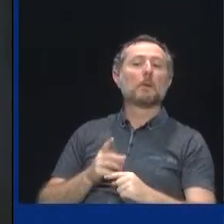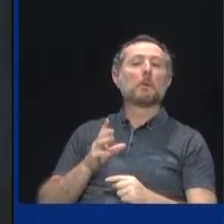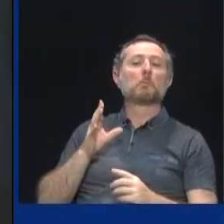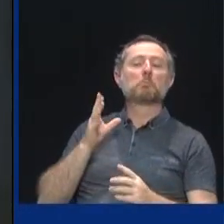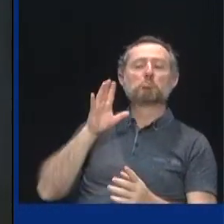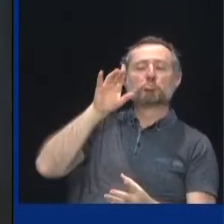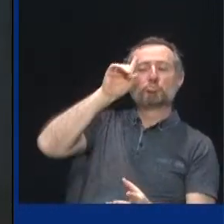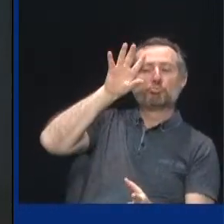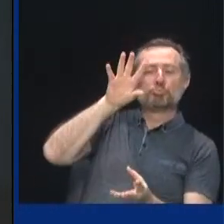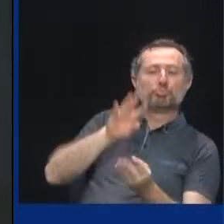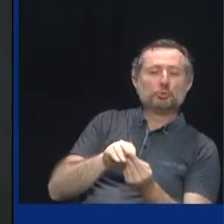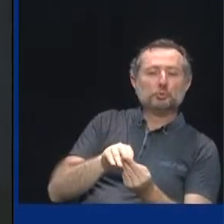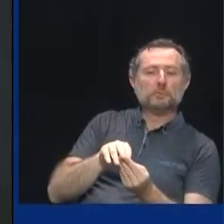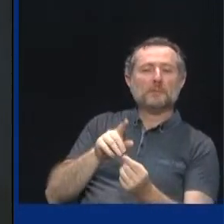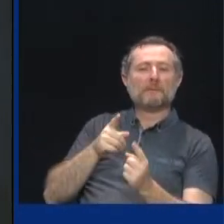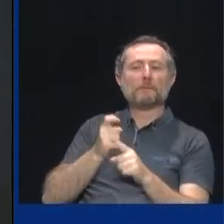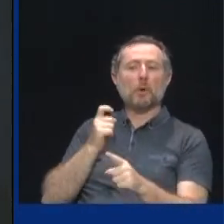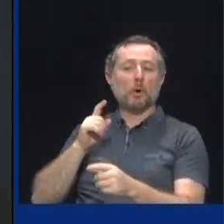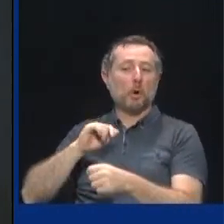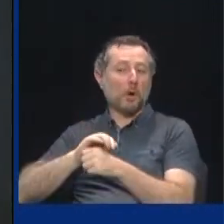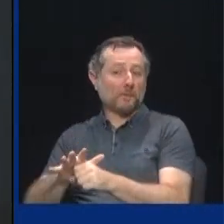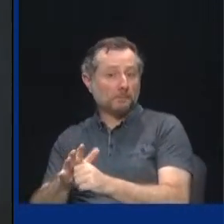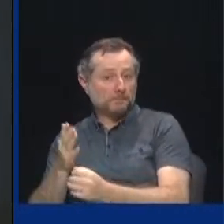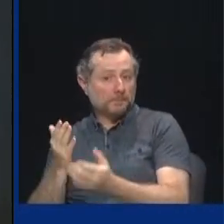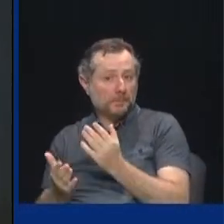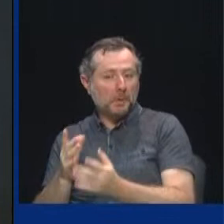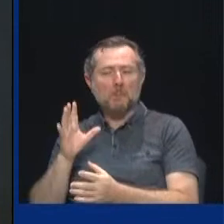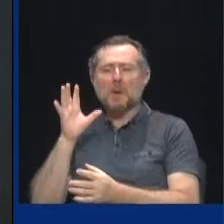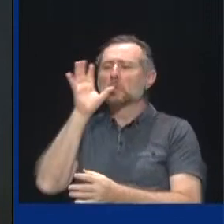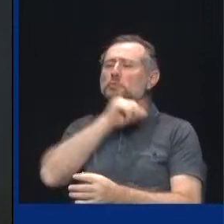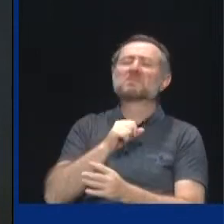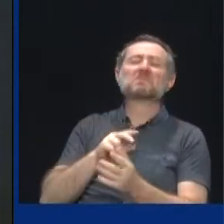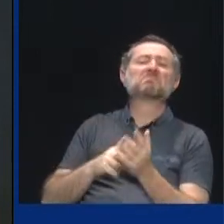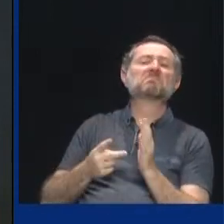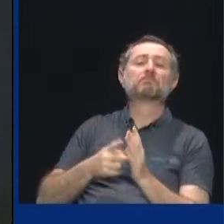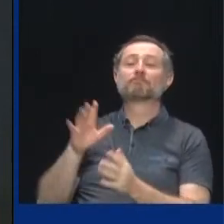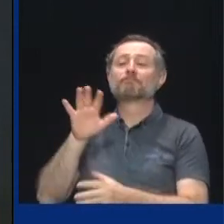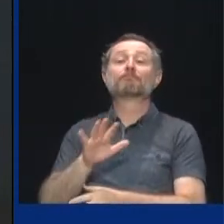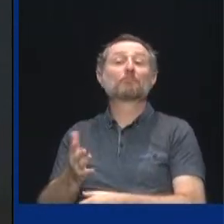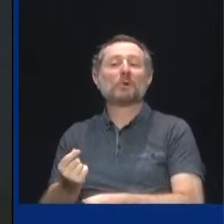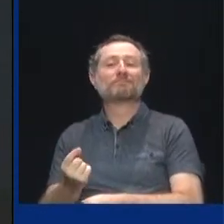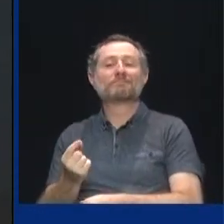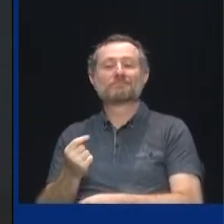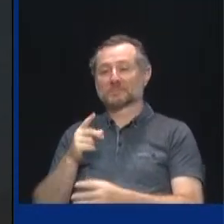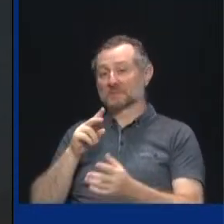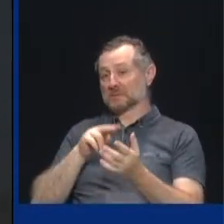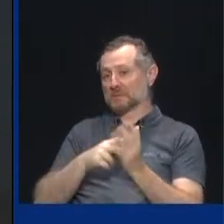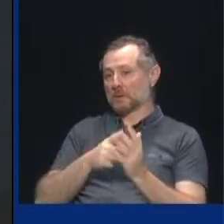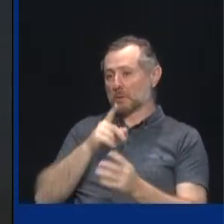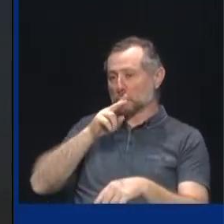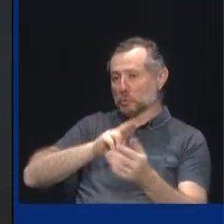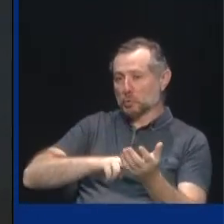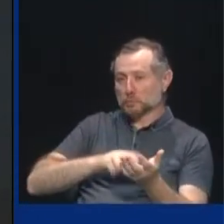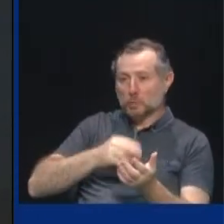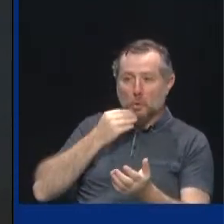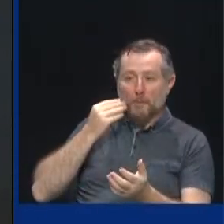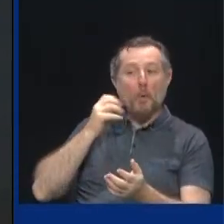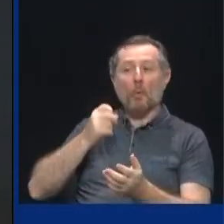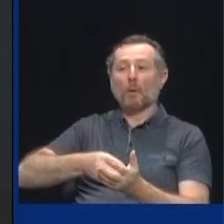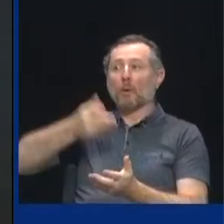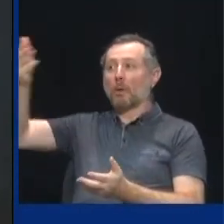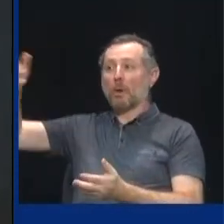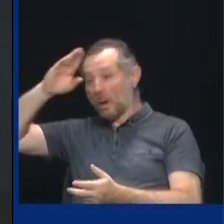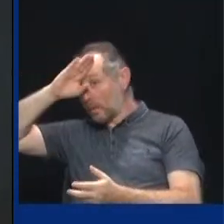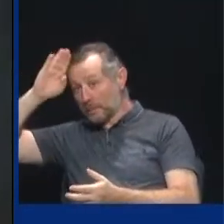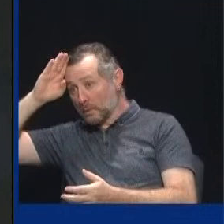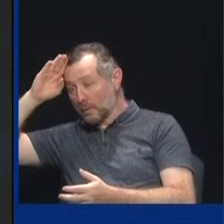does that mean, presumed death? Well, that means the nursing home operator or the hospital operator wasn't really